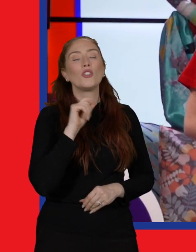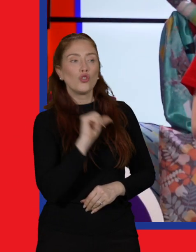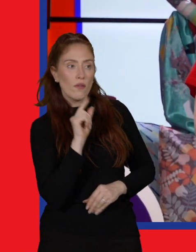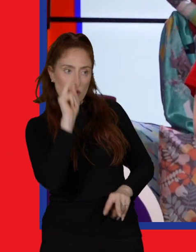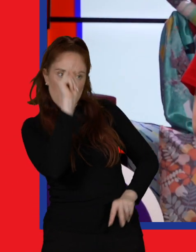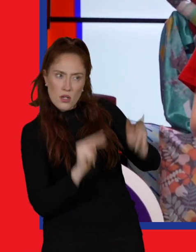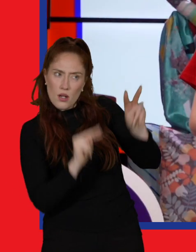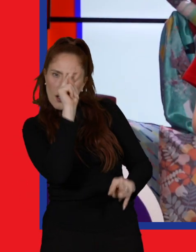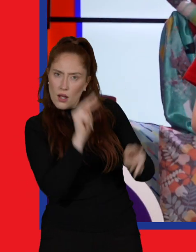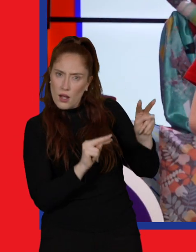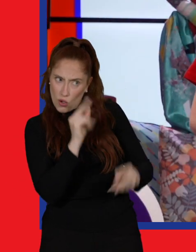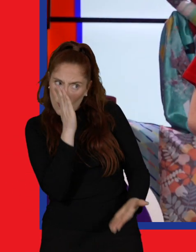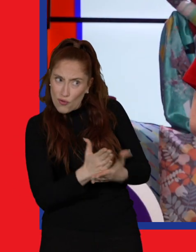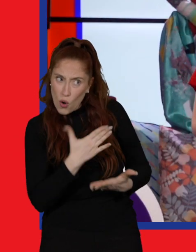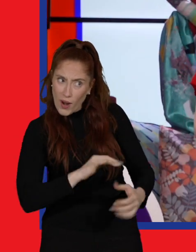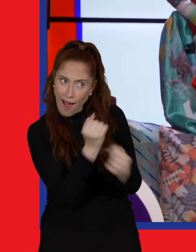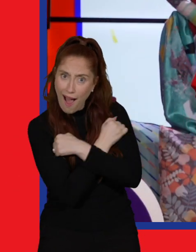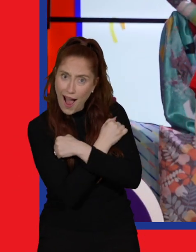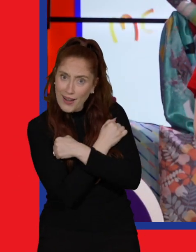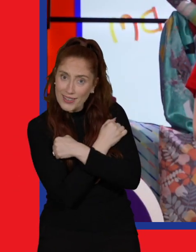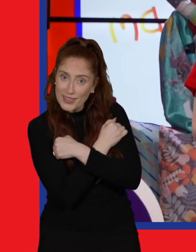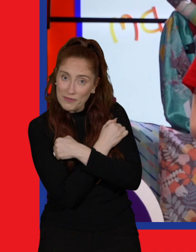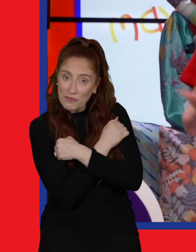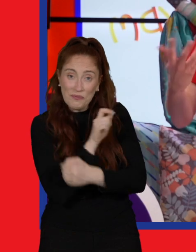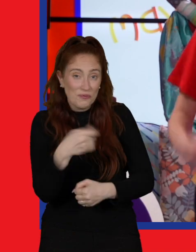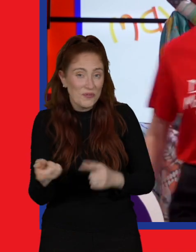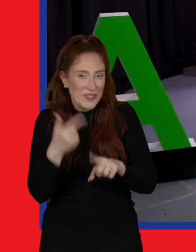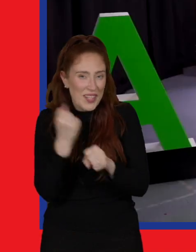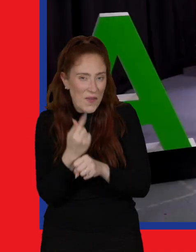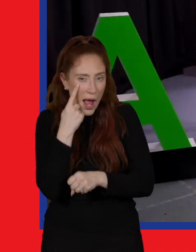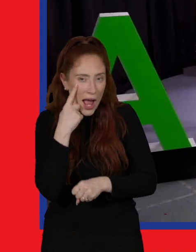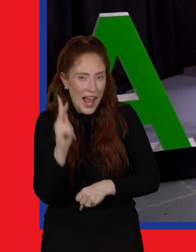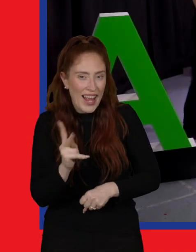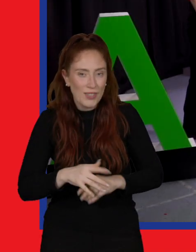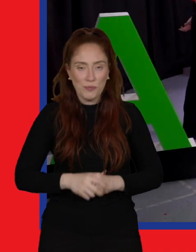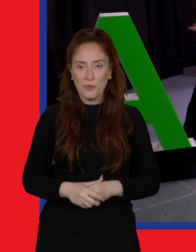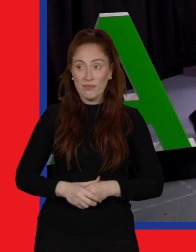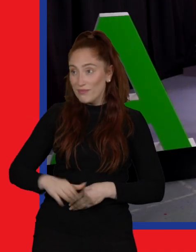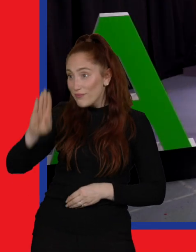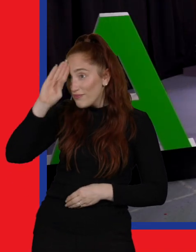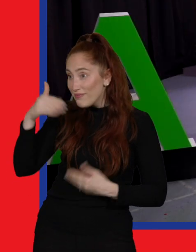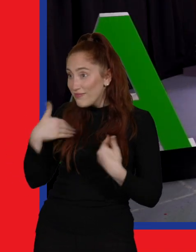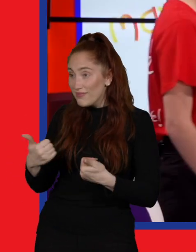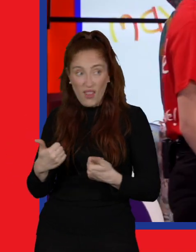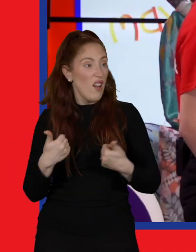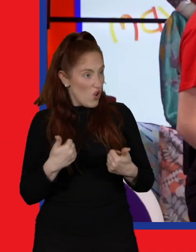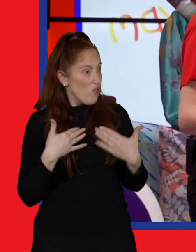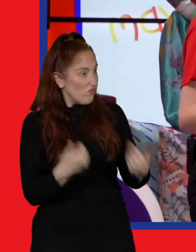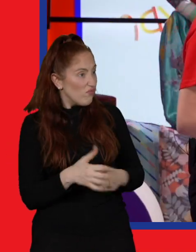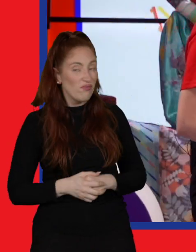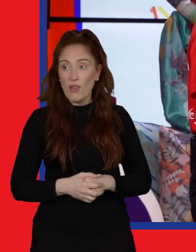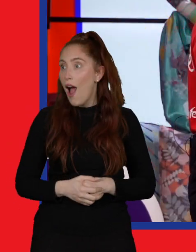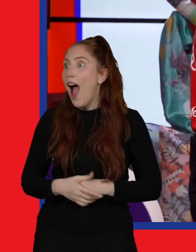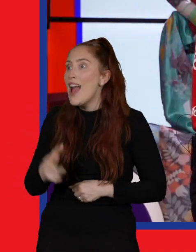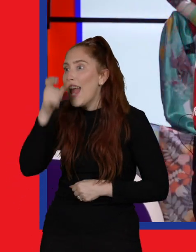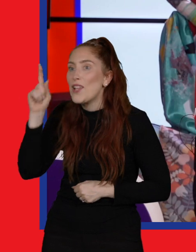before was listen, watch and check that you truly wanted to hug. Like this. Hey Coco, how you going? Great,